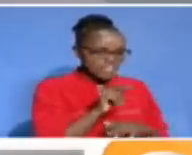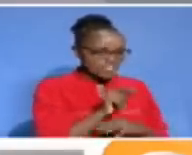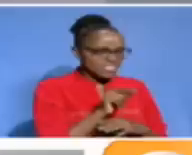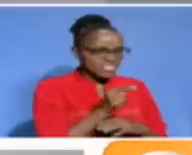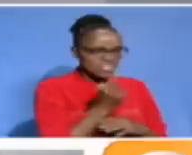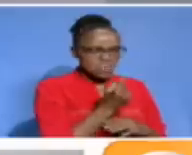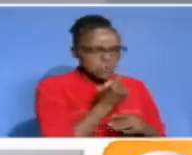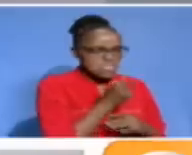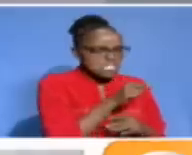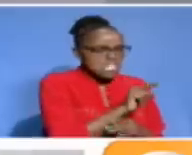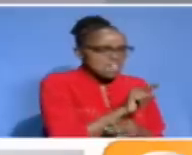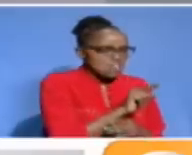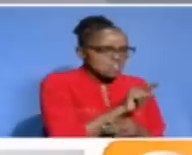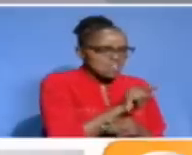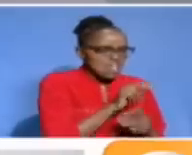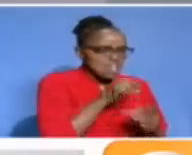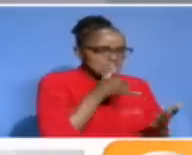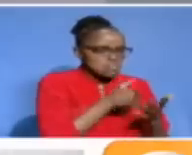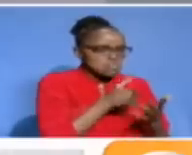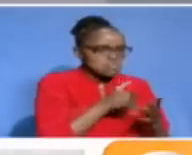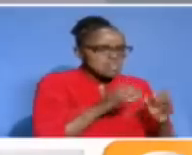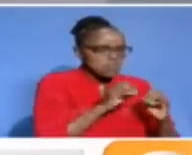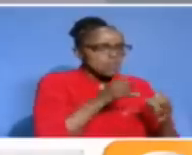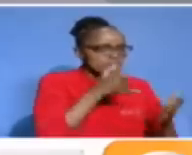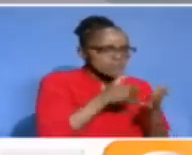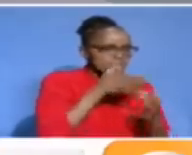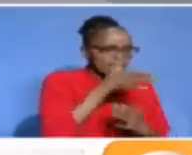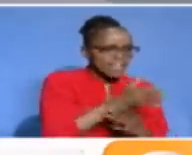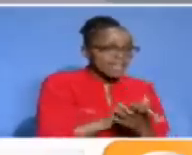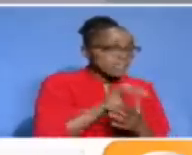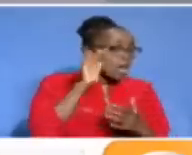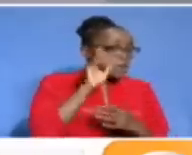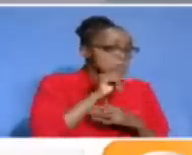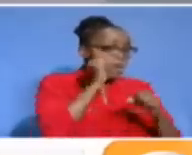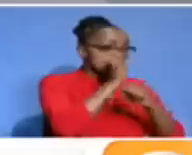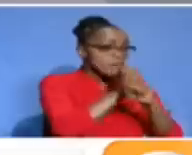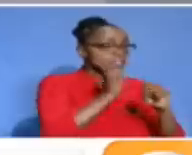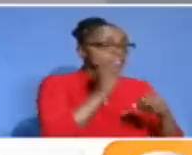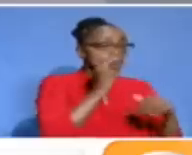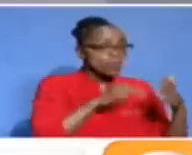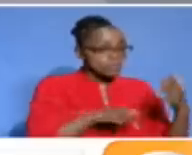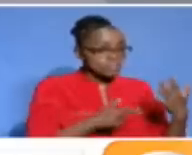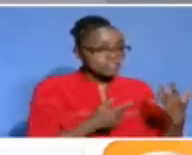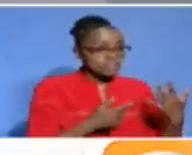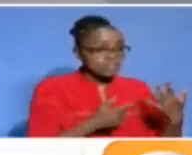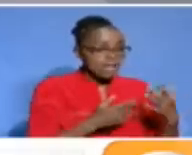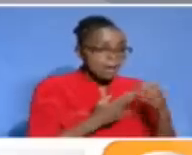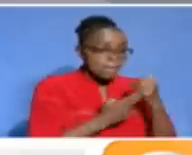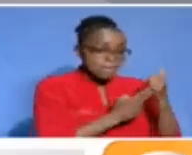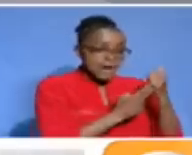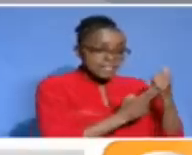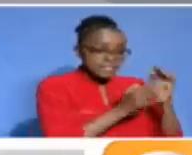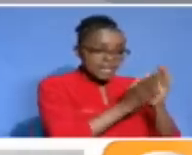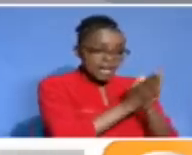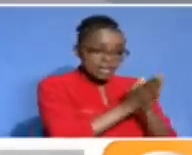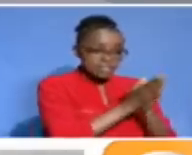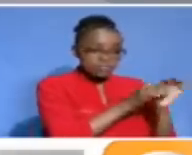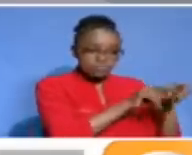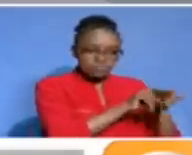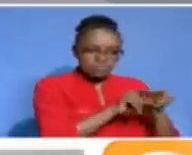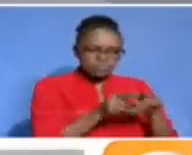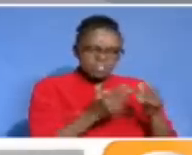an exception to the rule. Okay? So you had the president saying that our partners